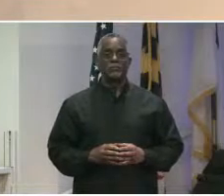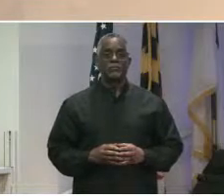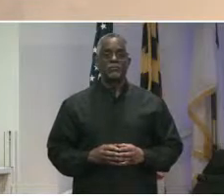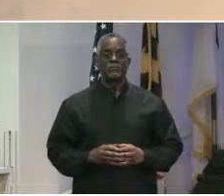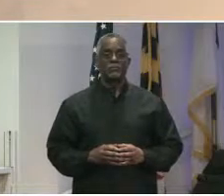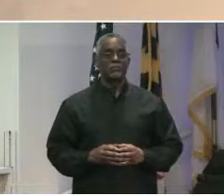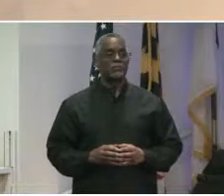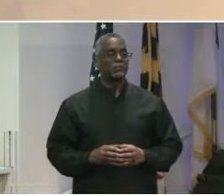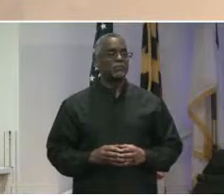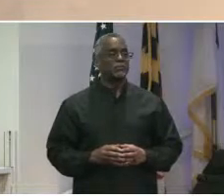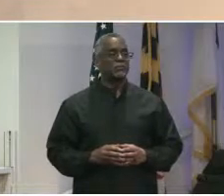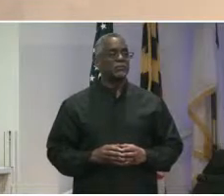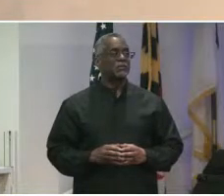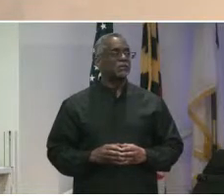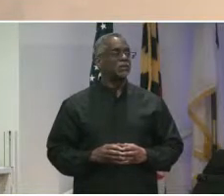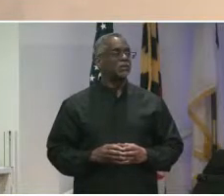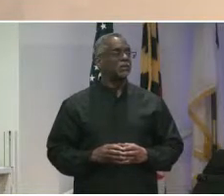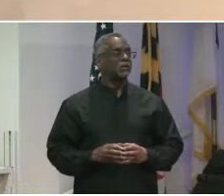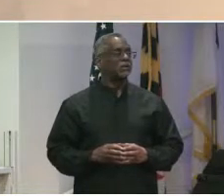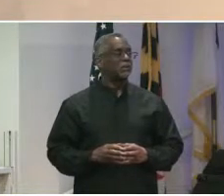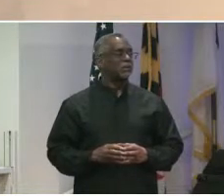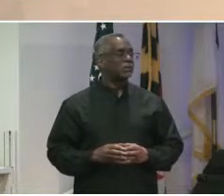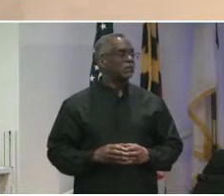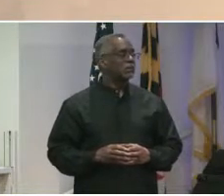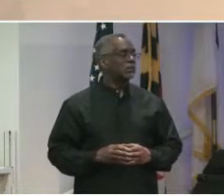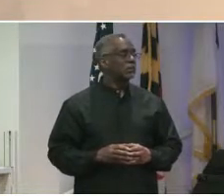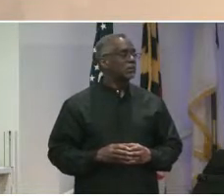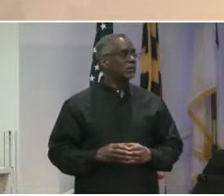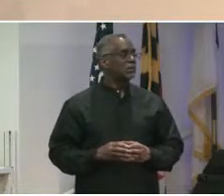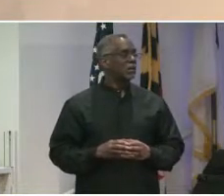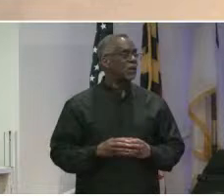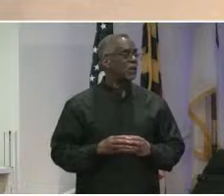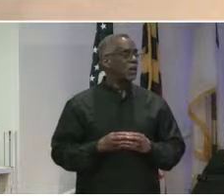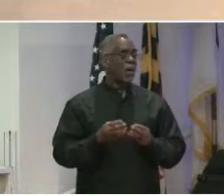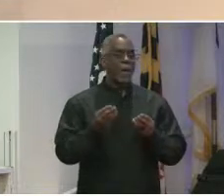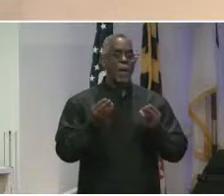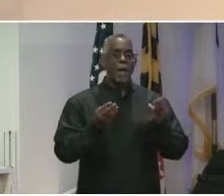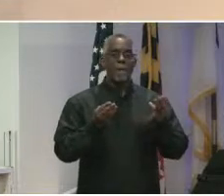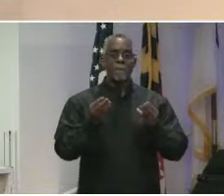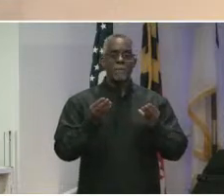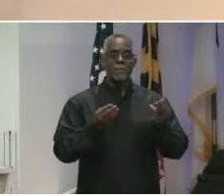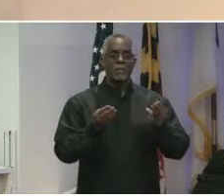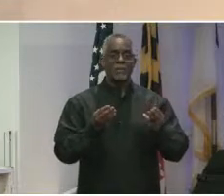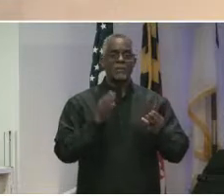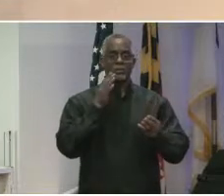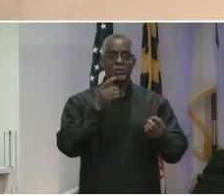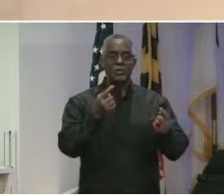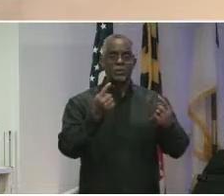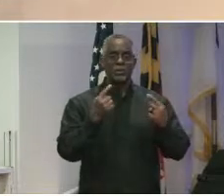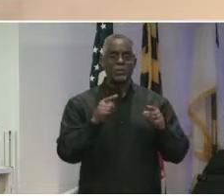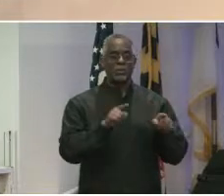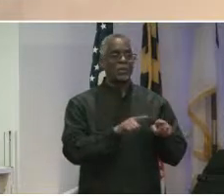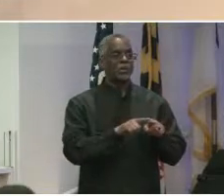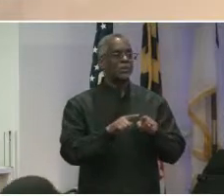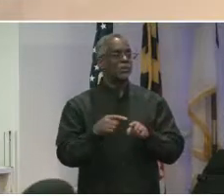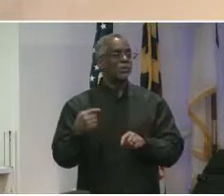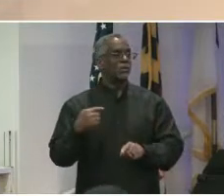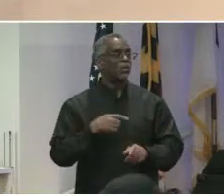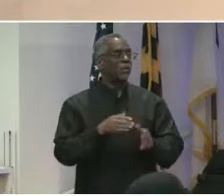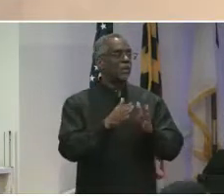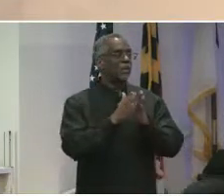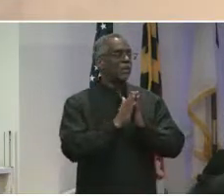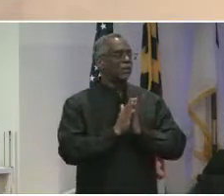To the Lux family, our ministers, our stewards, and our stewardesses, we ask that you please